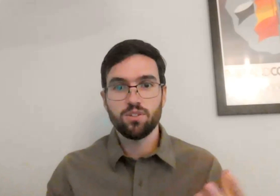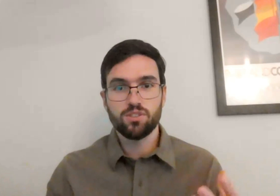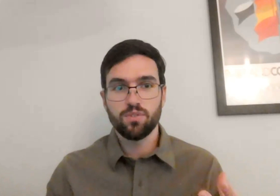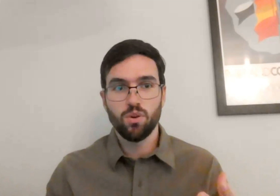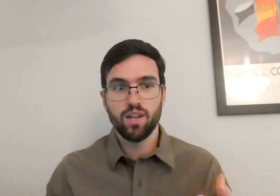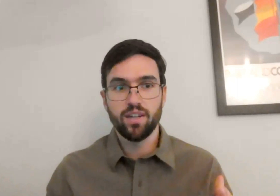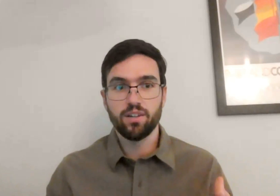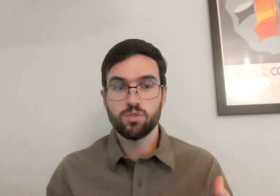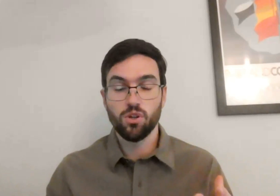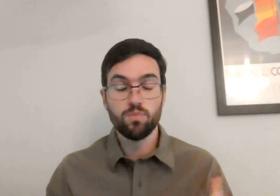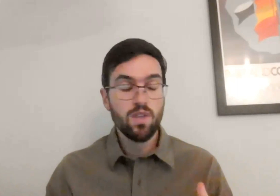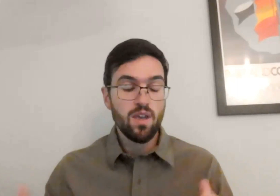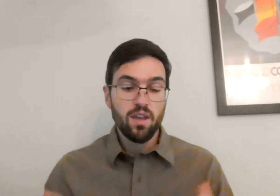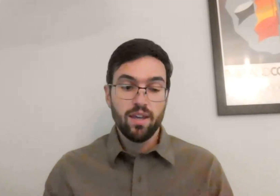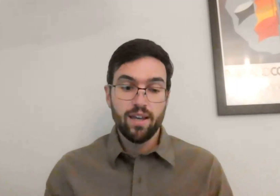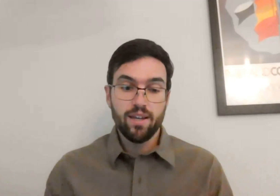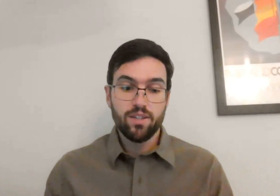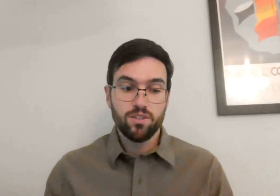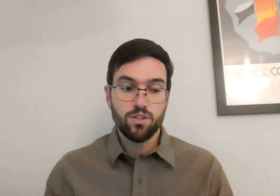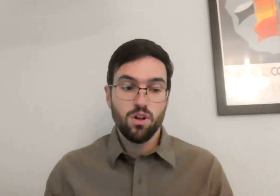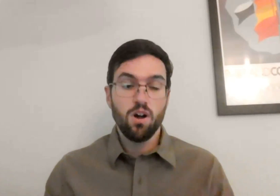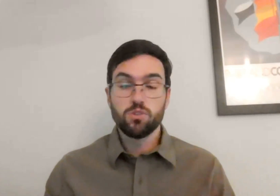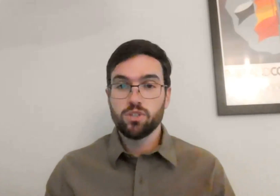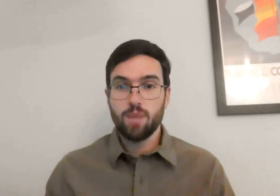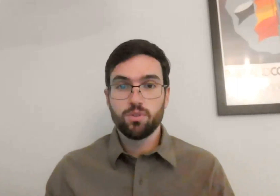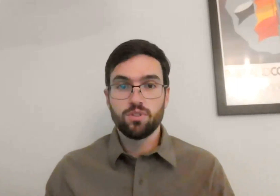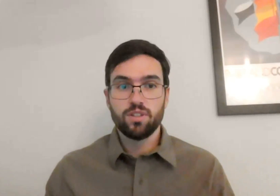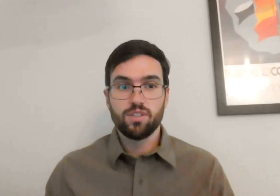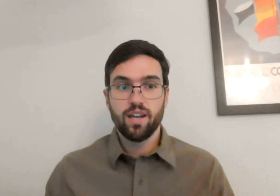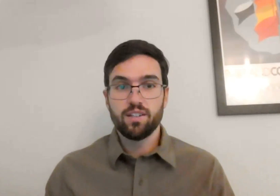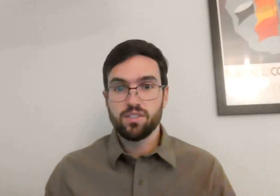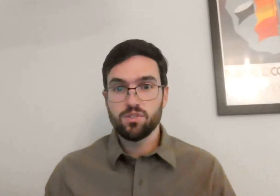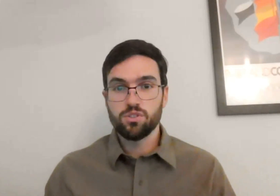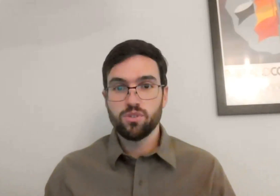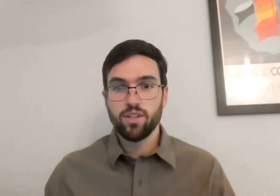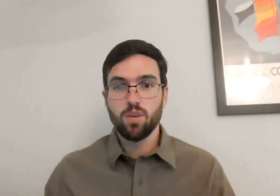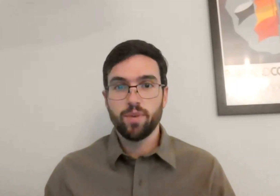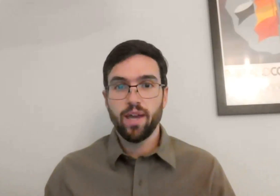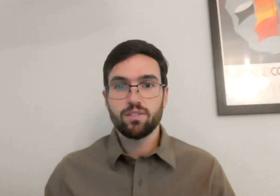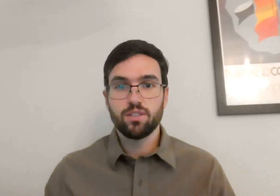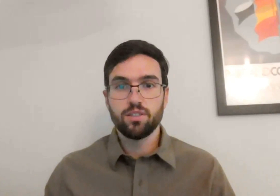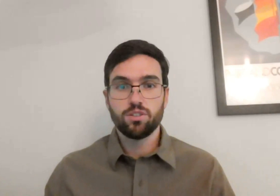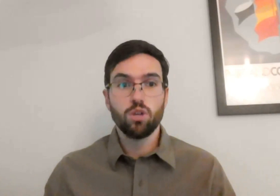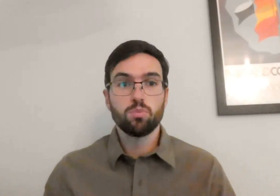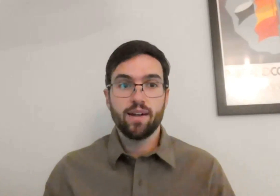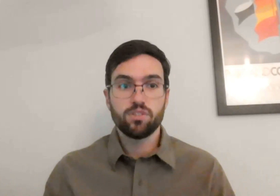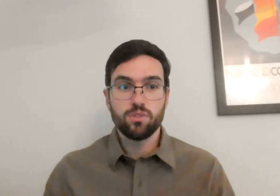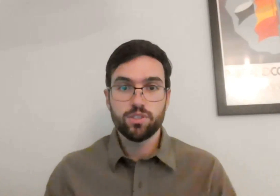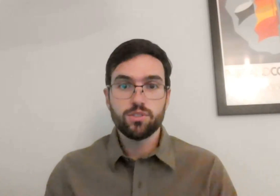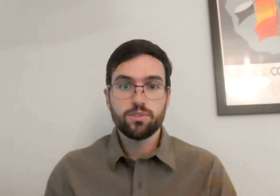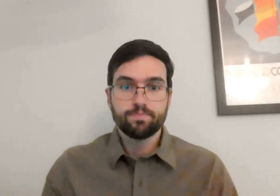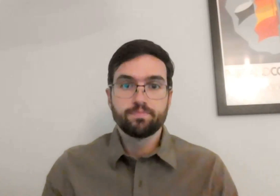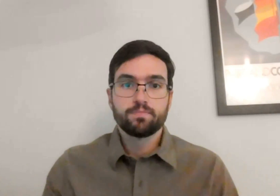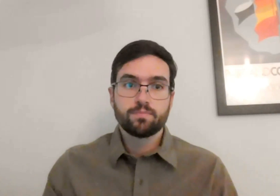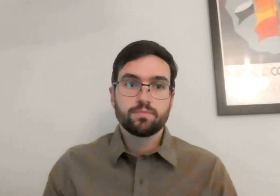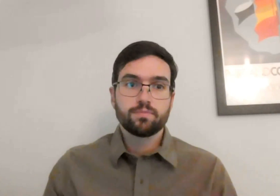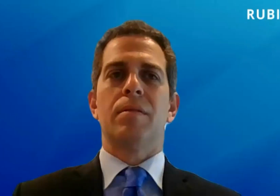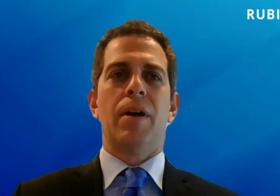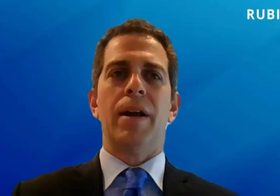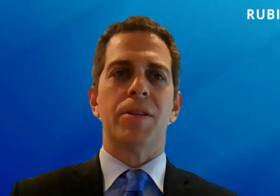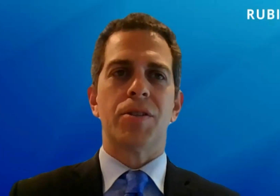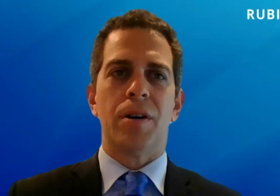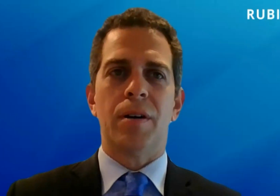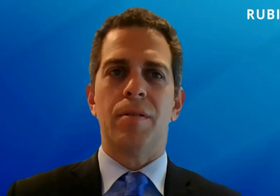lot of technical stuff going on there. So there's all sorts of opportunities at any institution you end up at to go practice those skills. That's